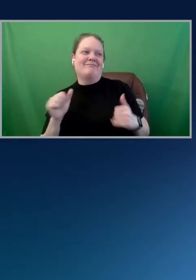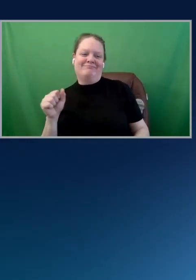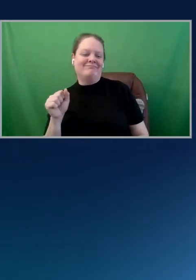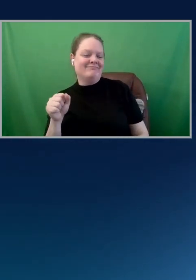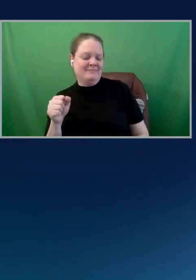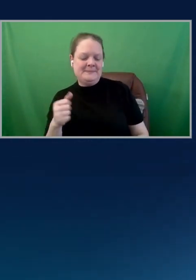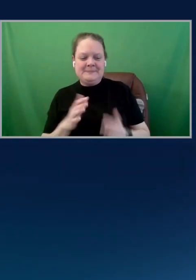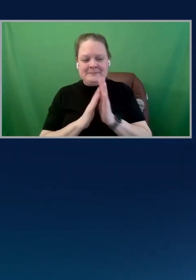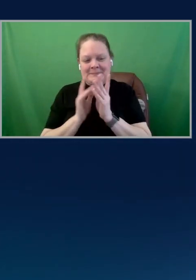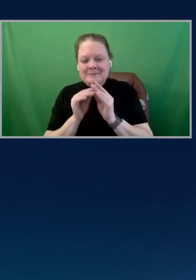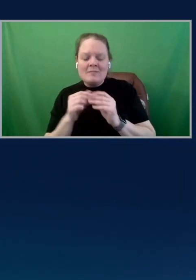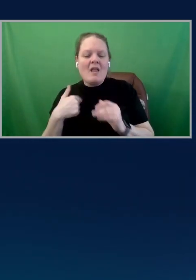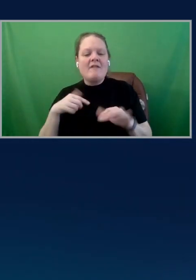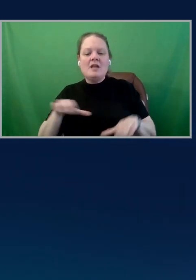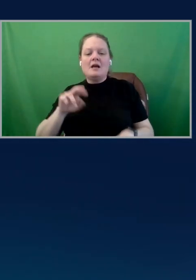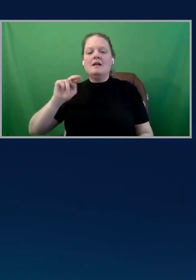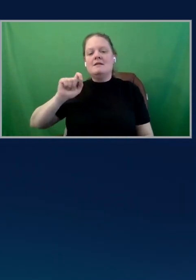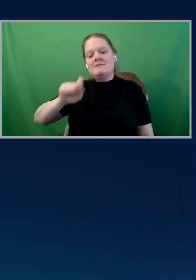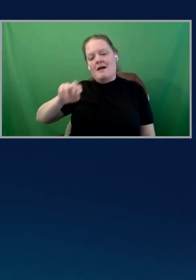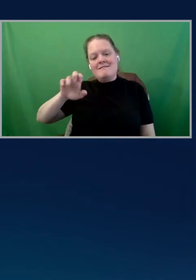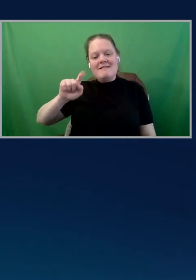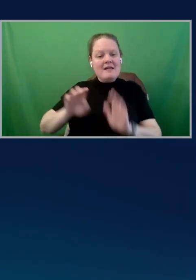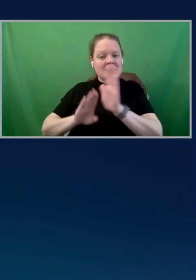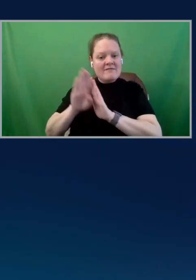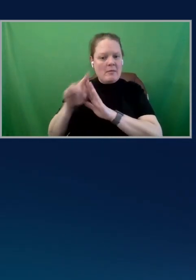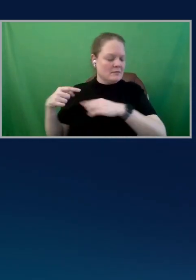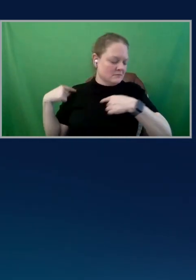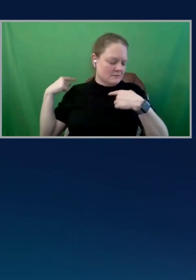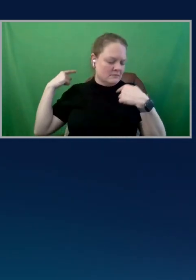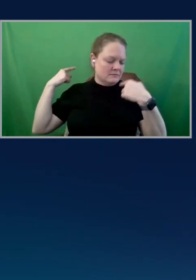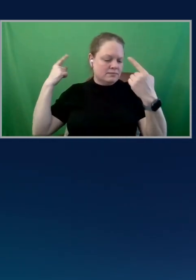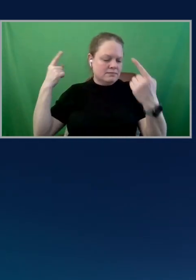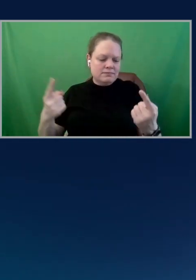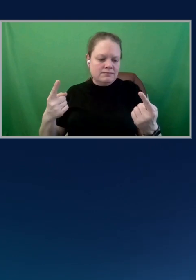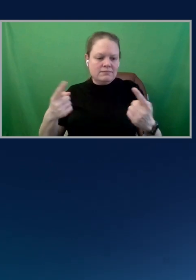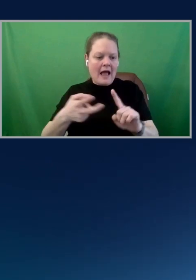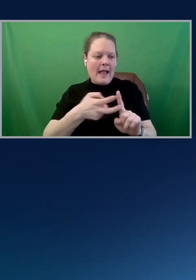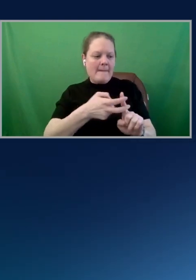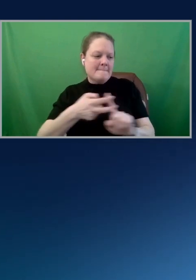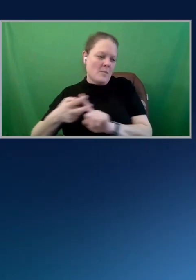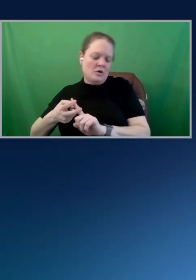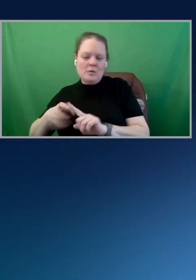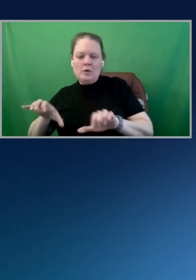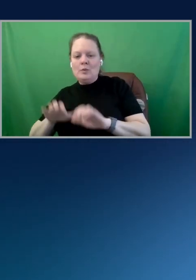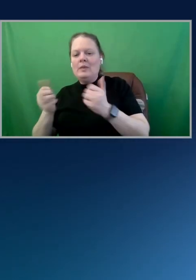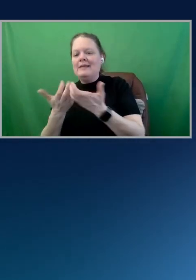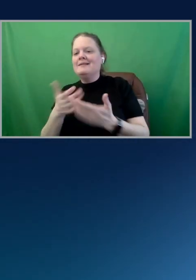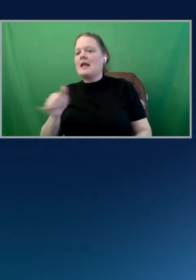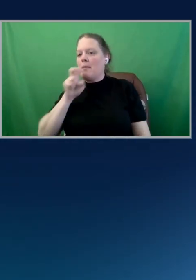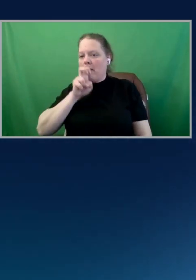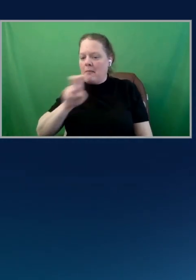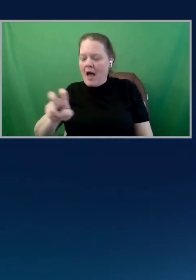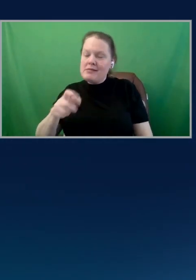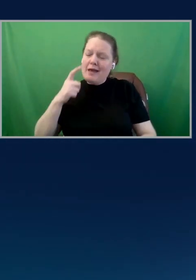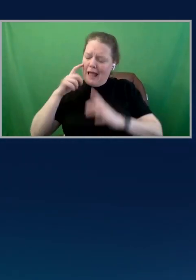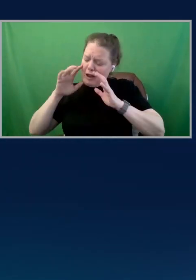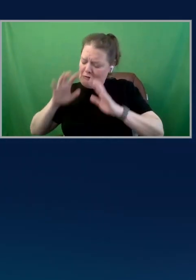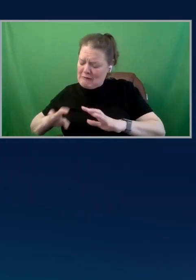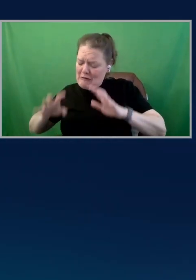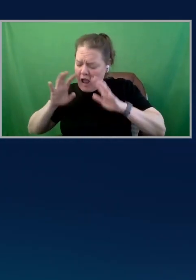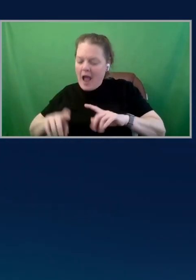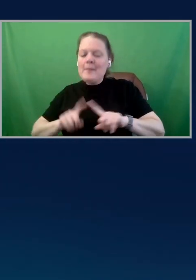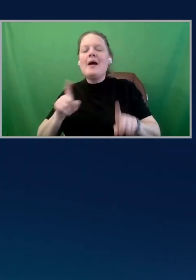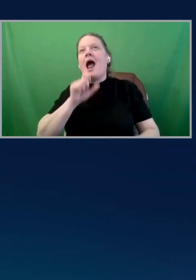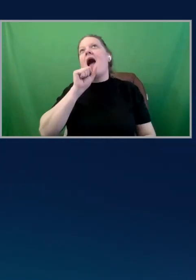I've done .NET development for a long time. I get pulled away to do things like Python, and I cry, but I love it